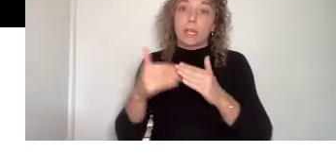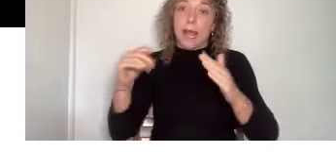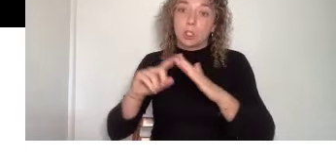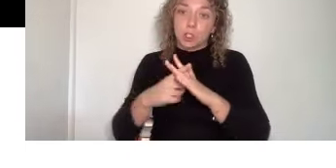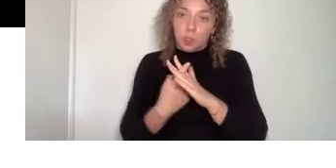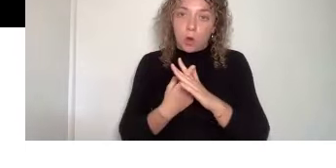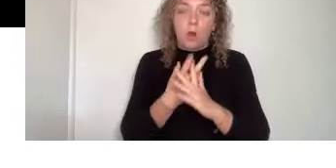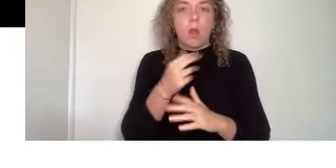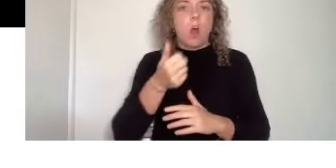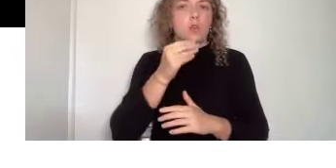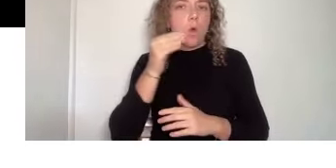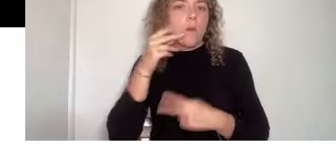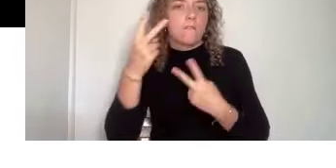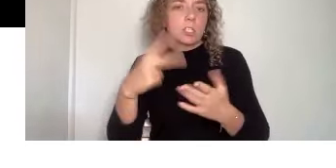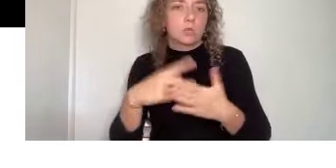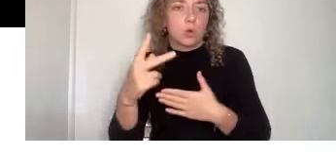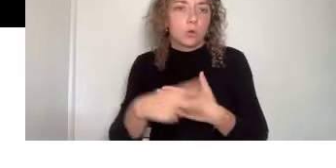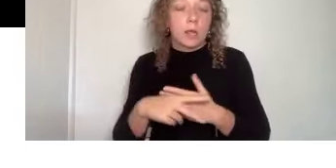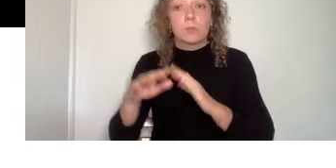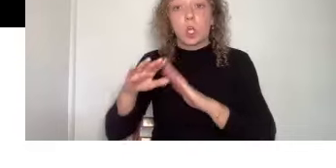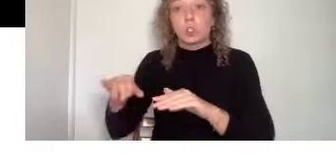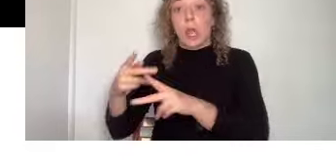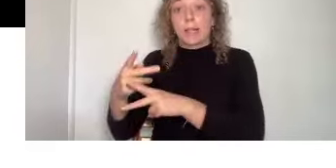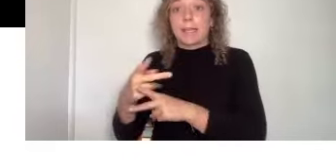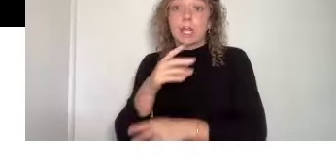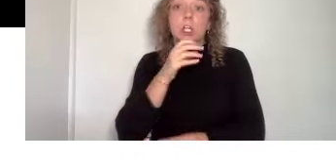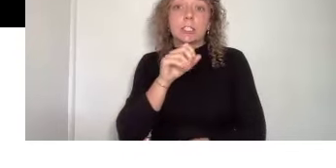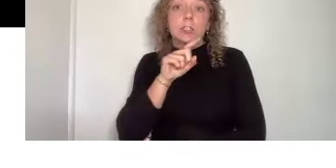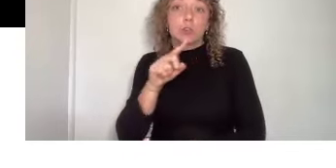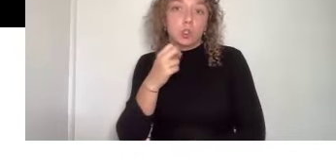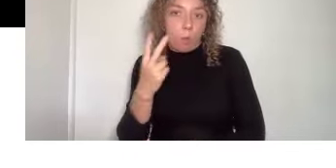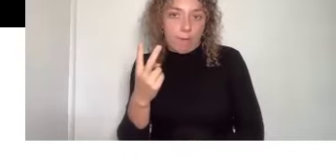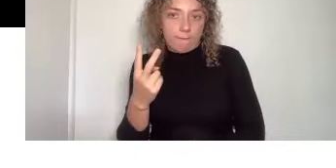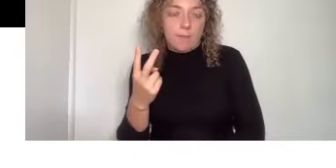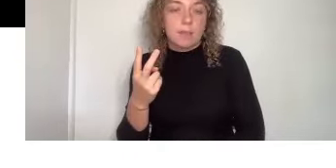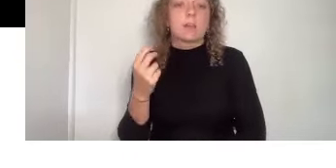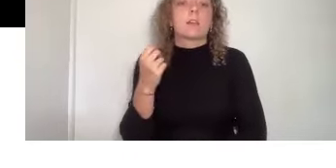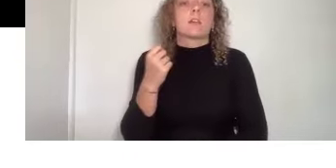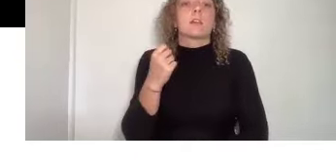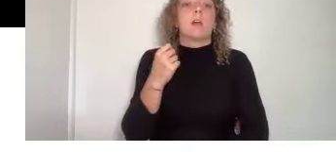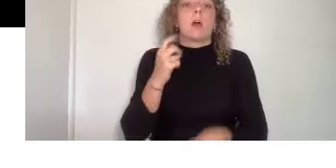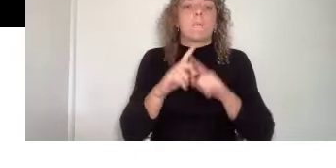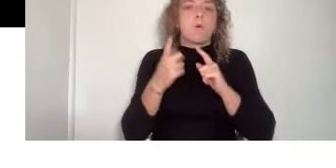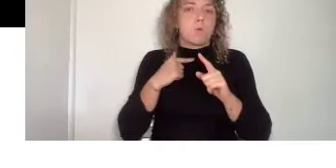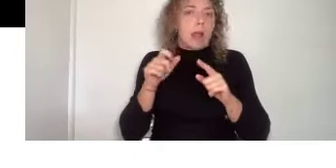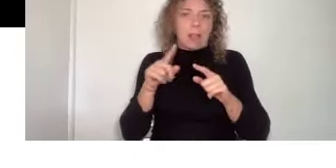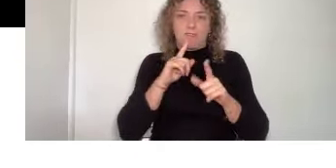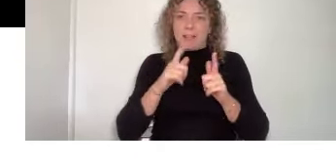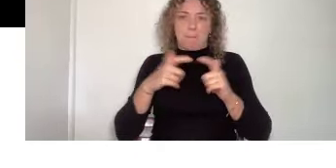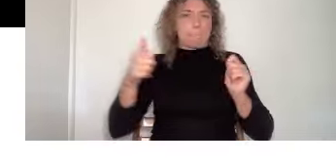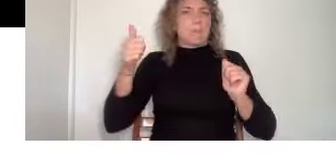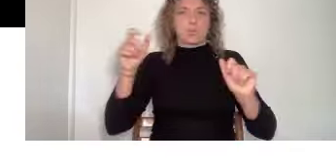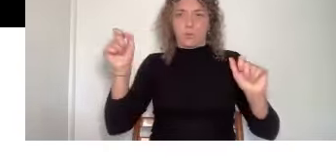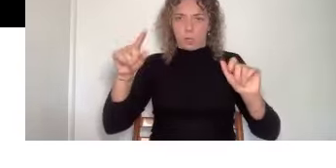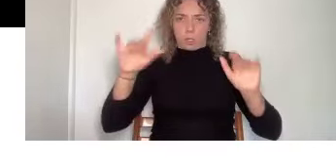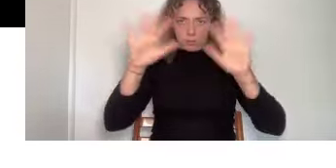and other home visiting programs. Childcare can be ages 0 to 12 really, but we are asking bigger questions. The good news is